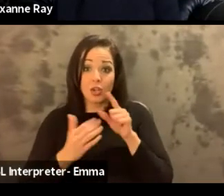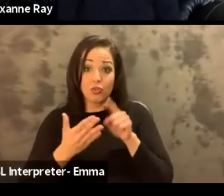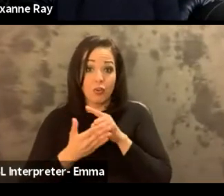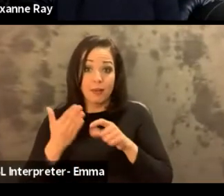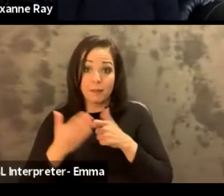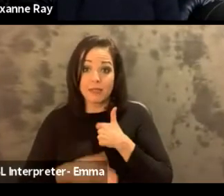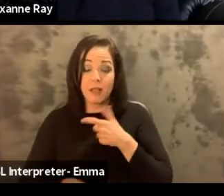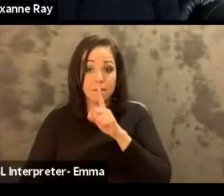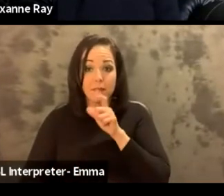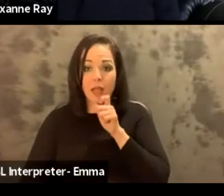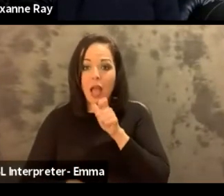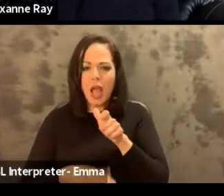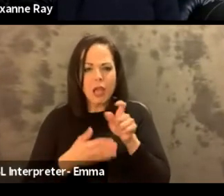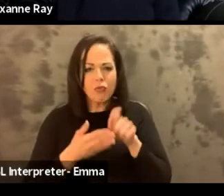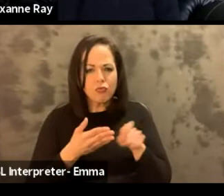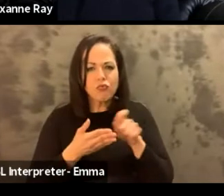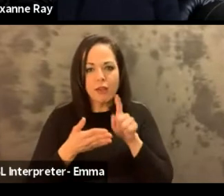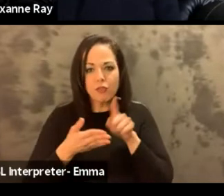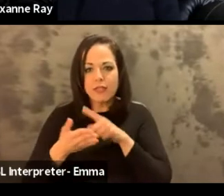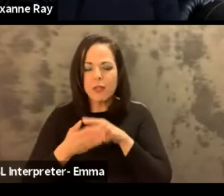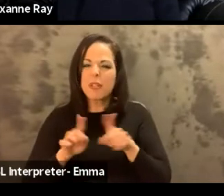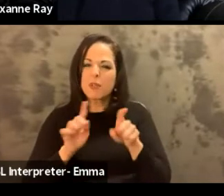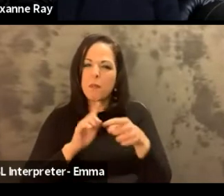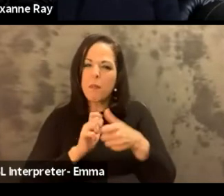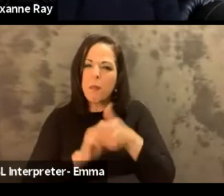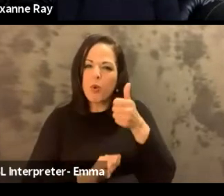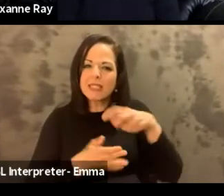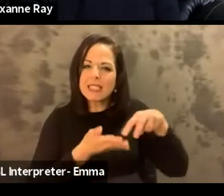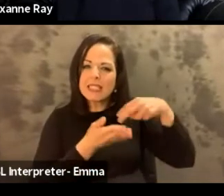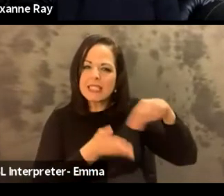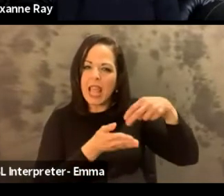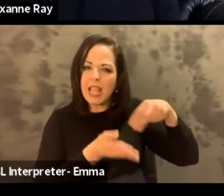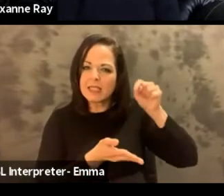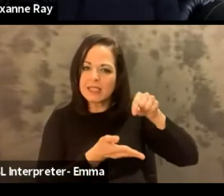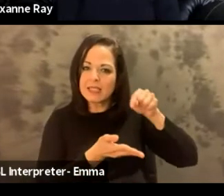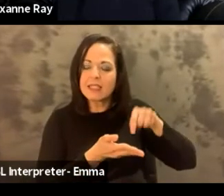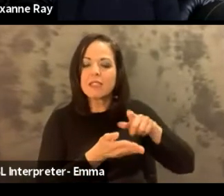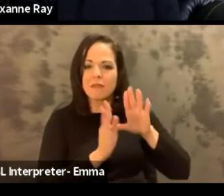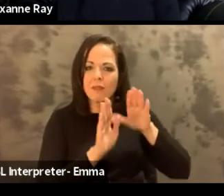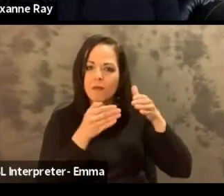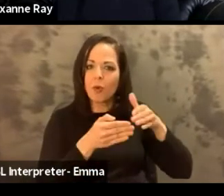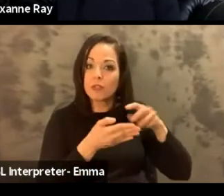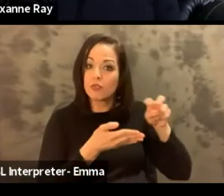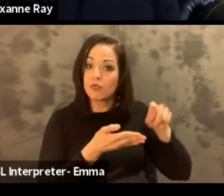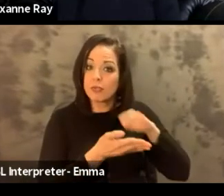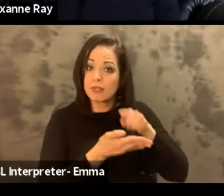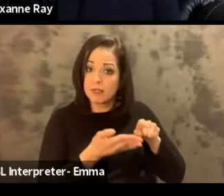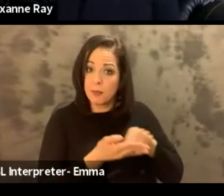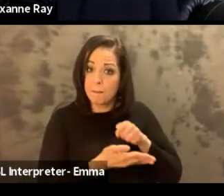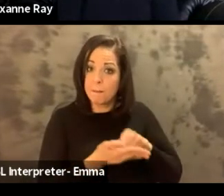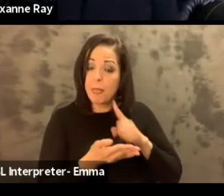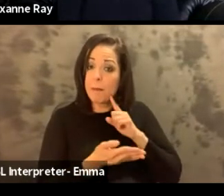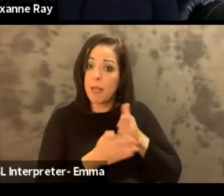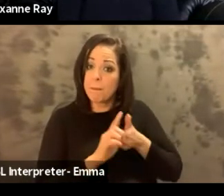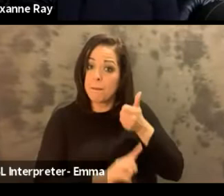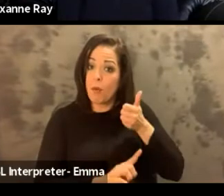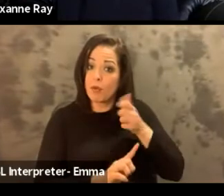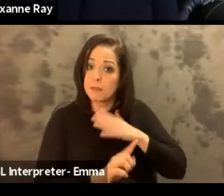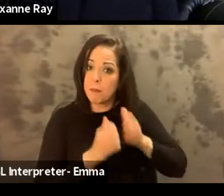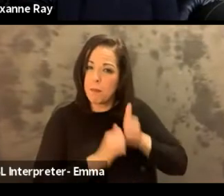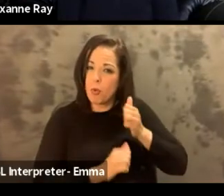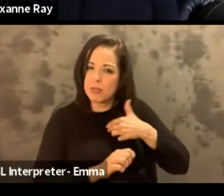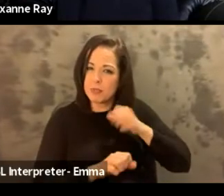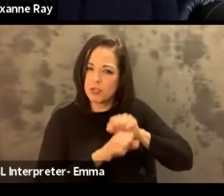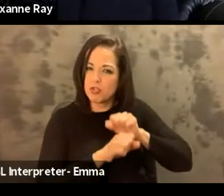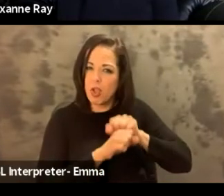write criticism, but it's dance criticism. My main job for most of those years was covering